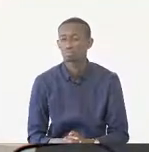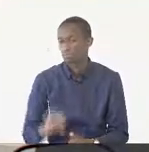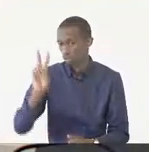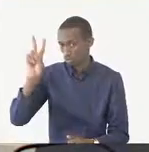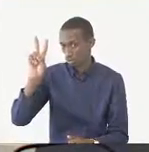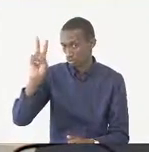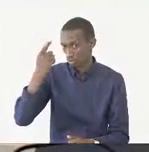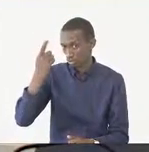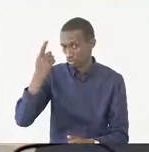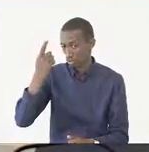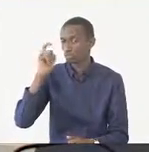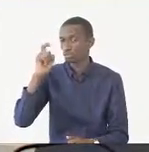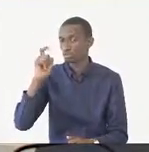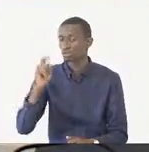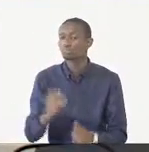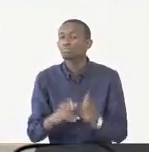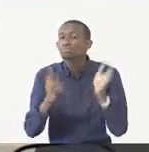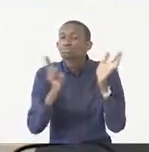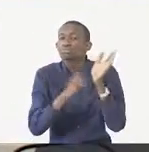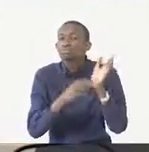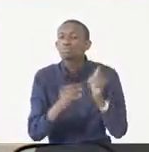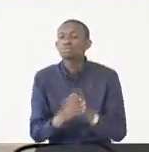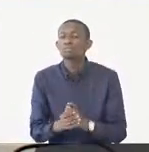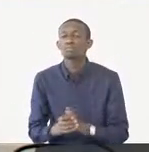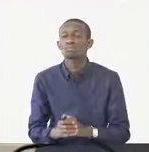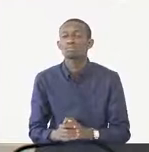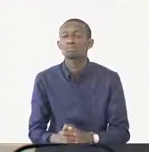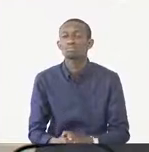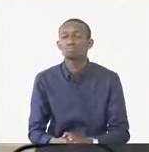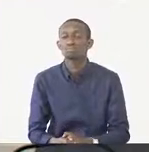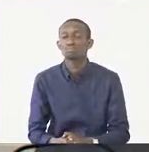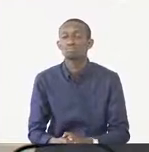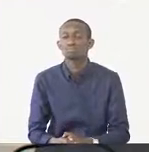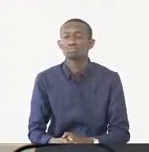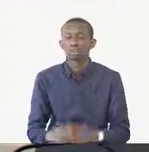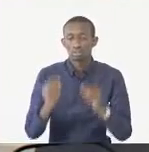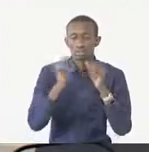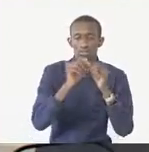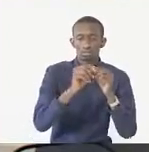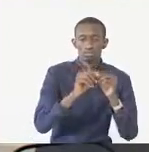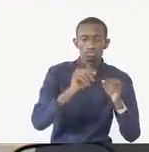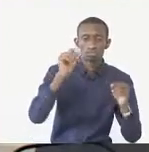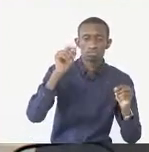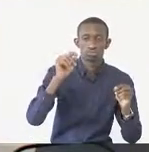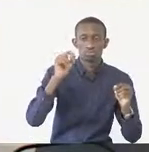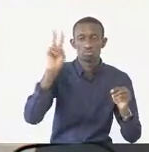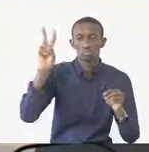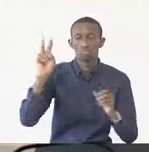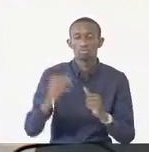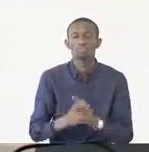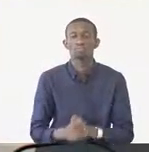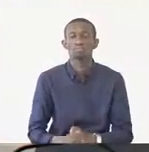V1X will now be equal to the, this is the velocity, V1,